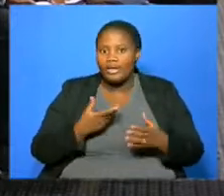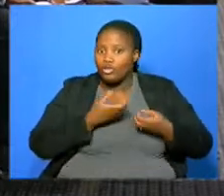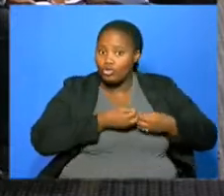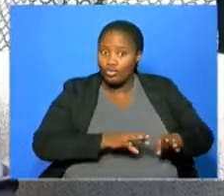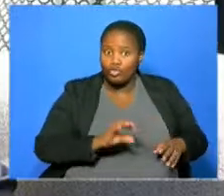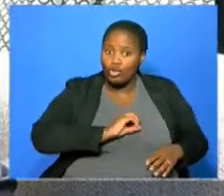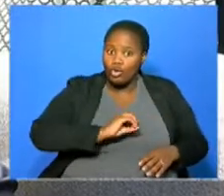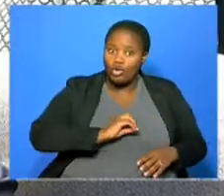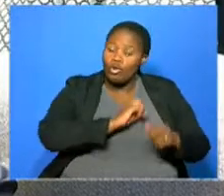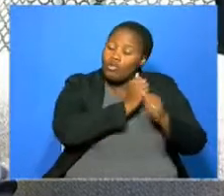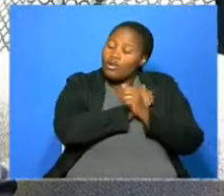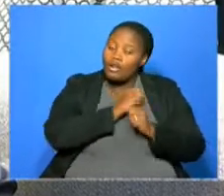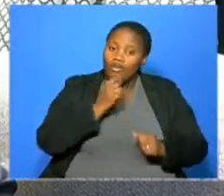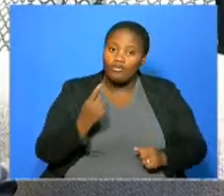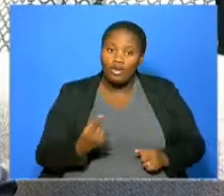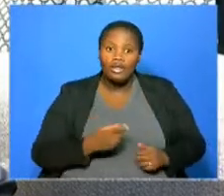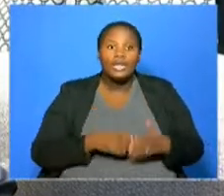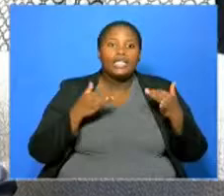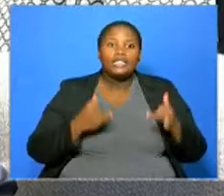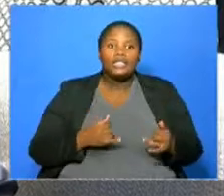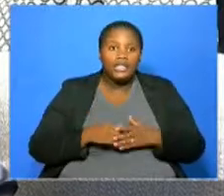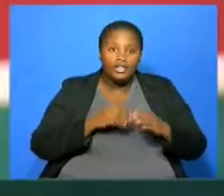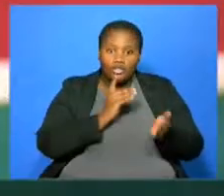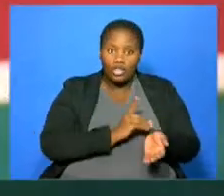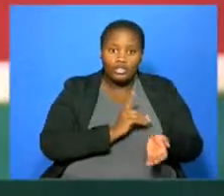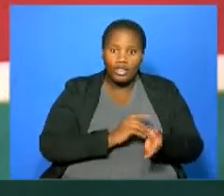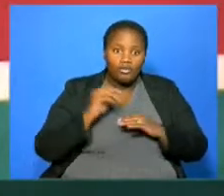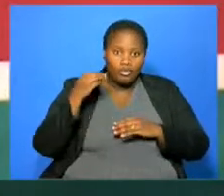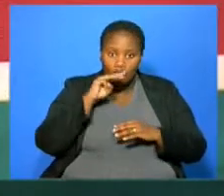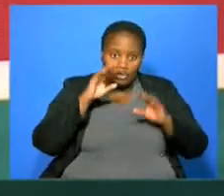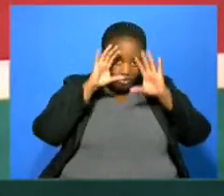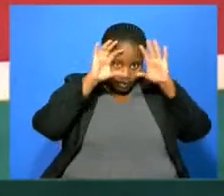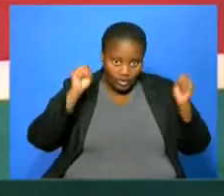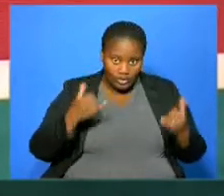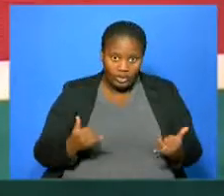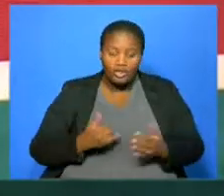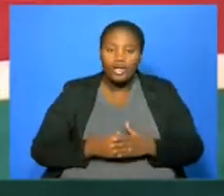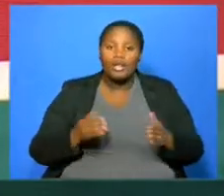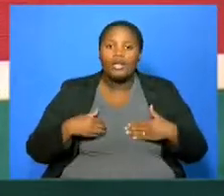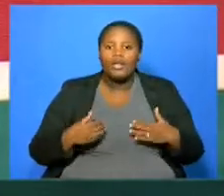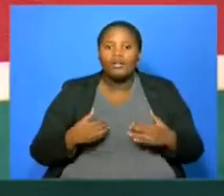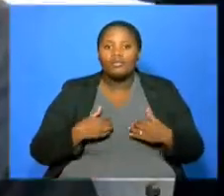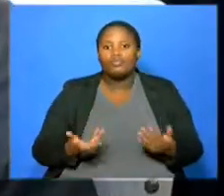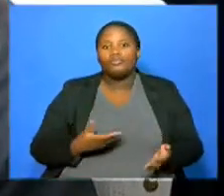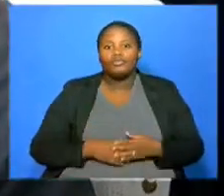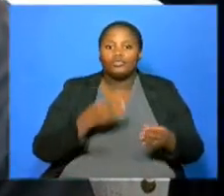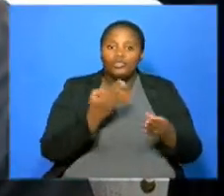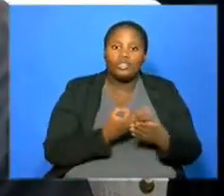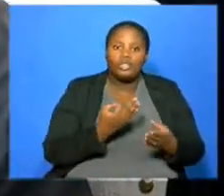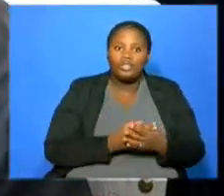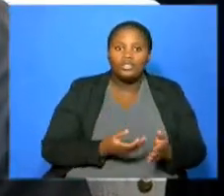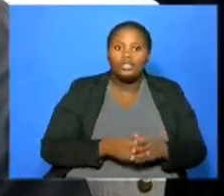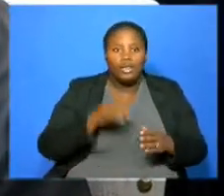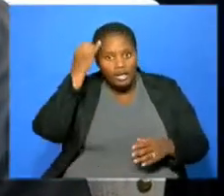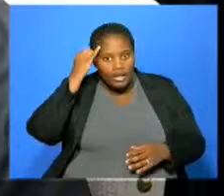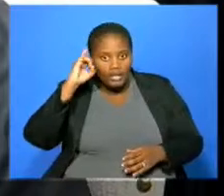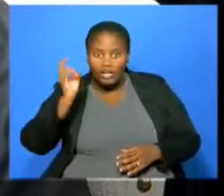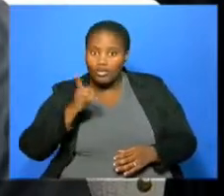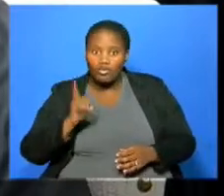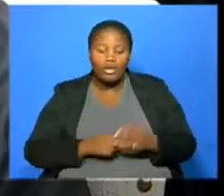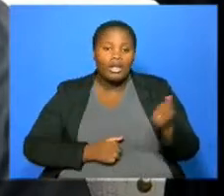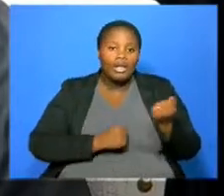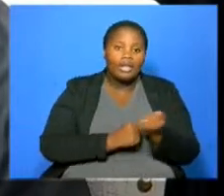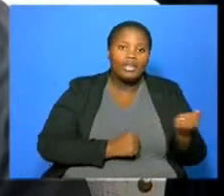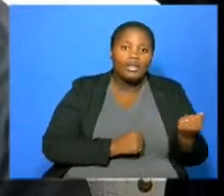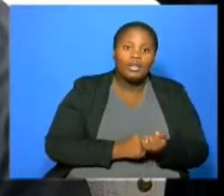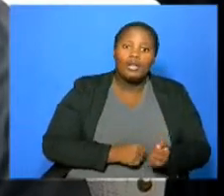Masisi made an immediate announcement of the formation of an emergency fund, dubbed Motlamedi Emergency Fund, which he